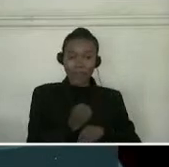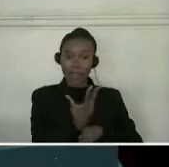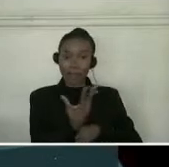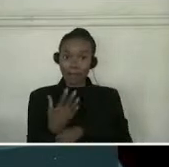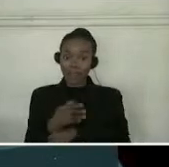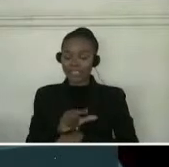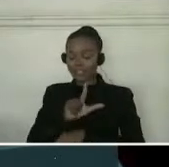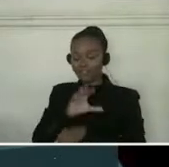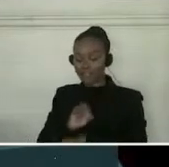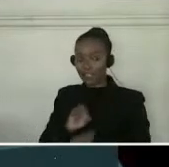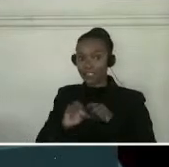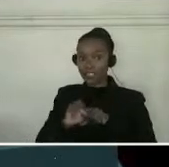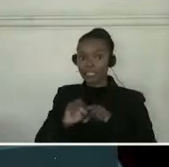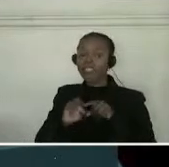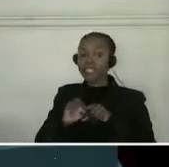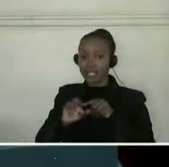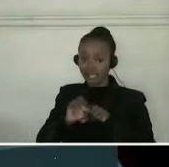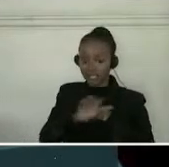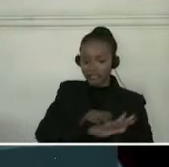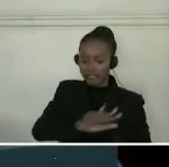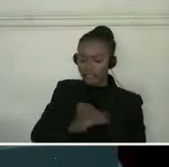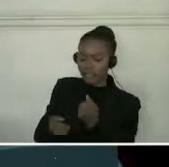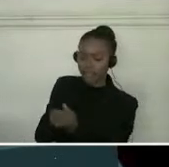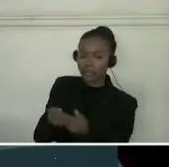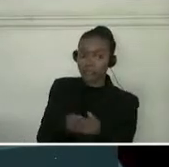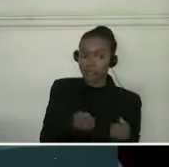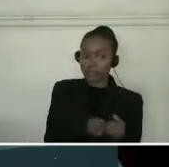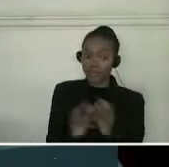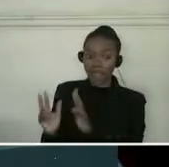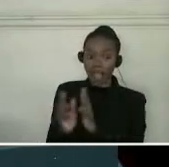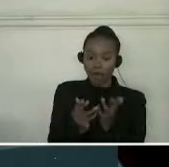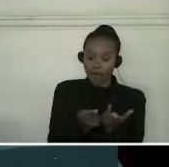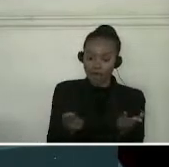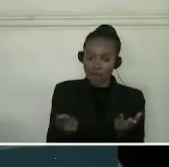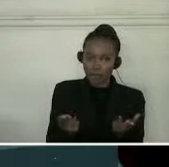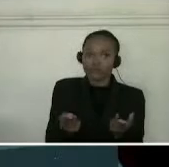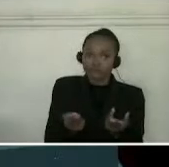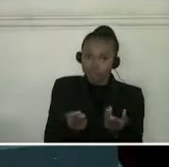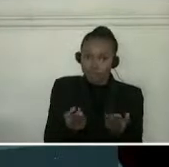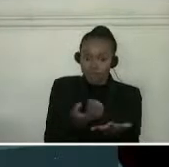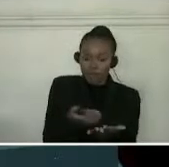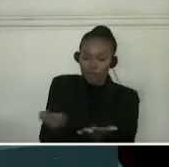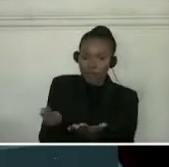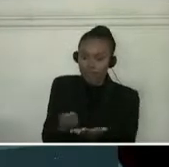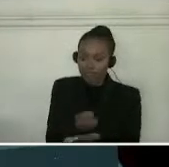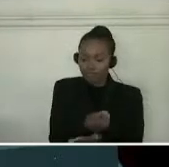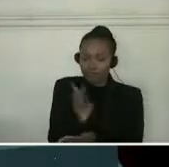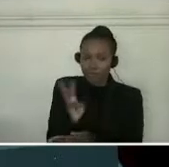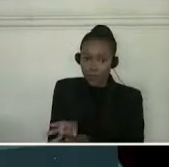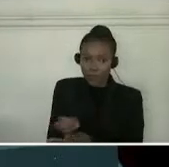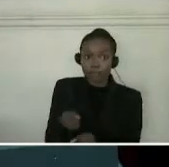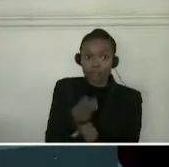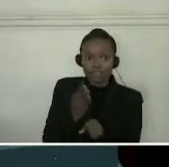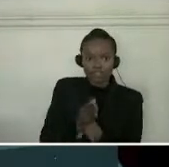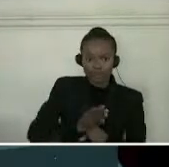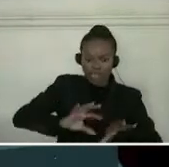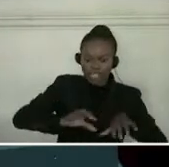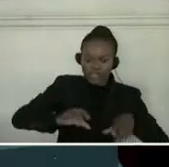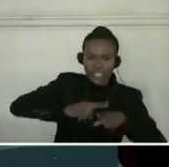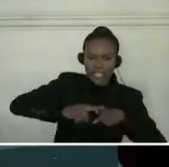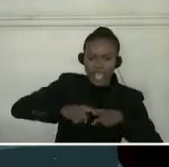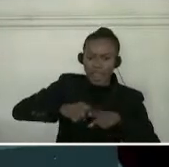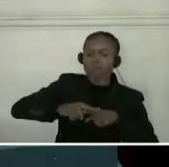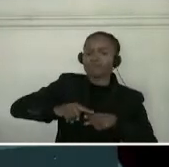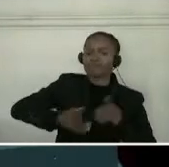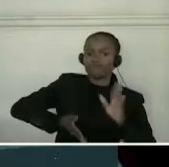center site with the necessary equipment to support activities in addition 150 coaches and